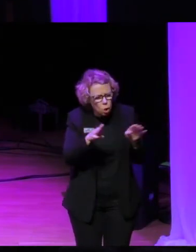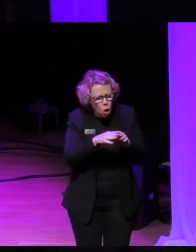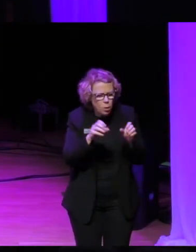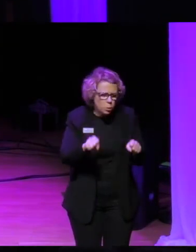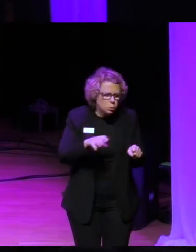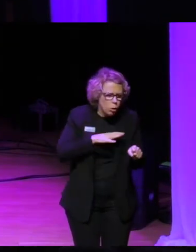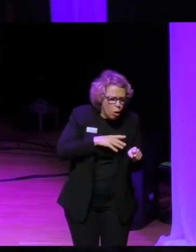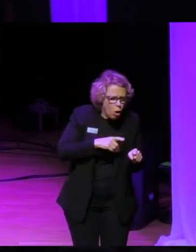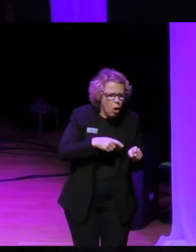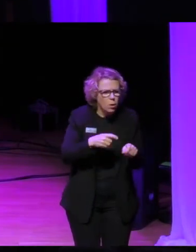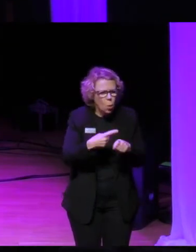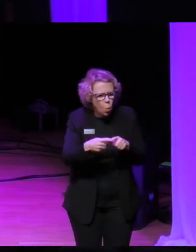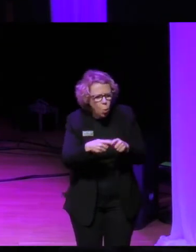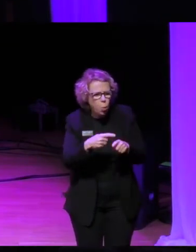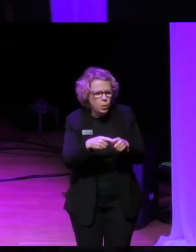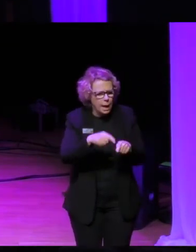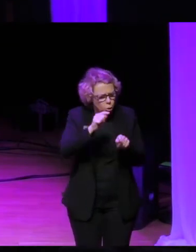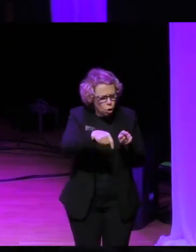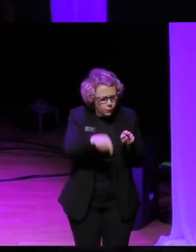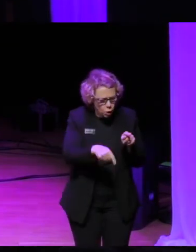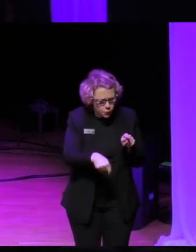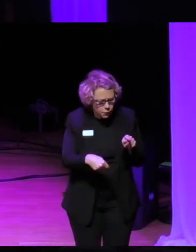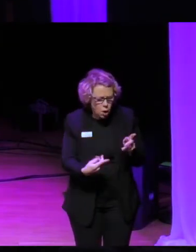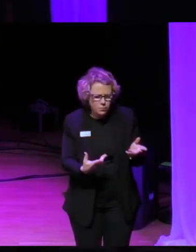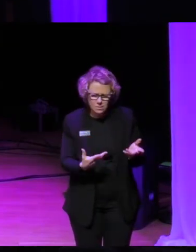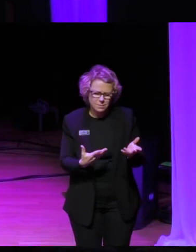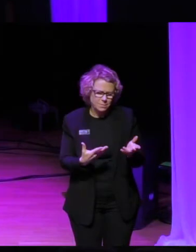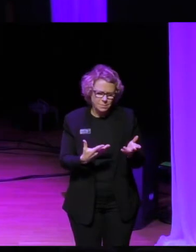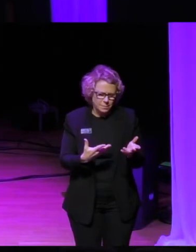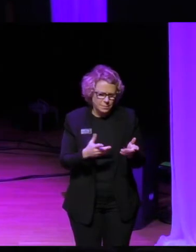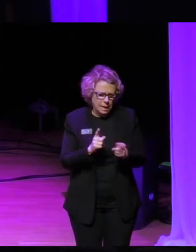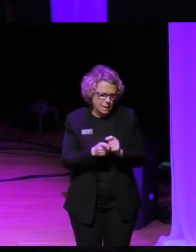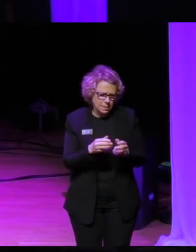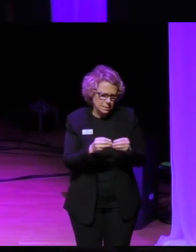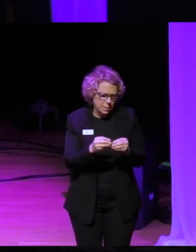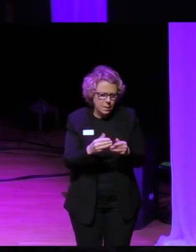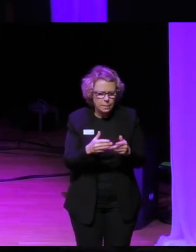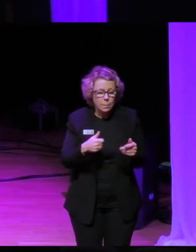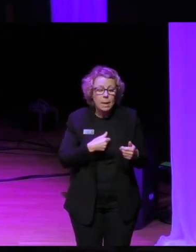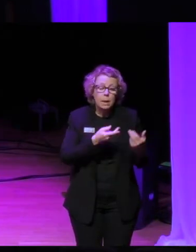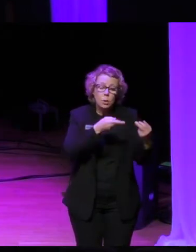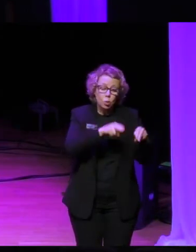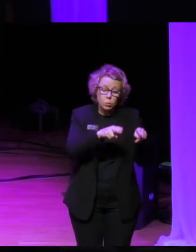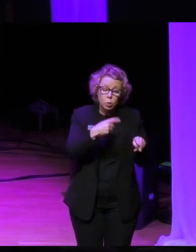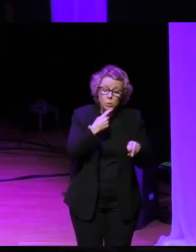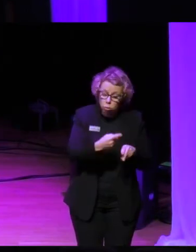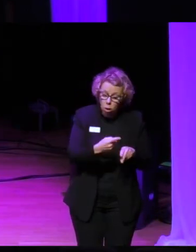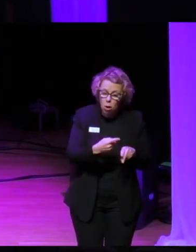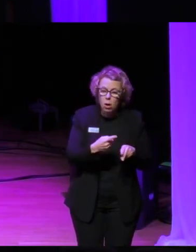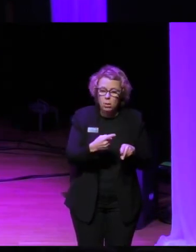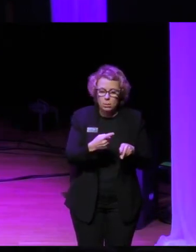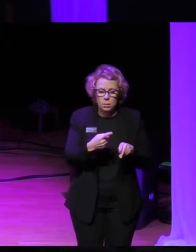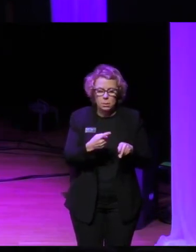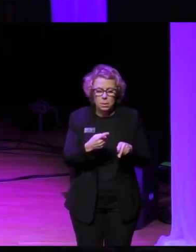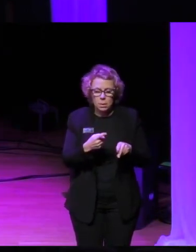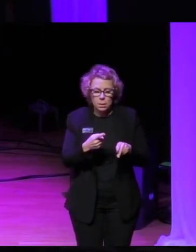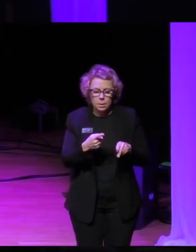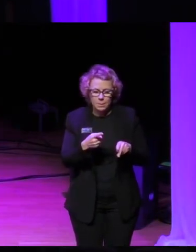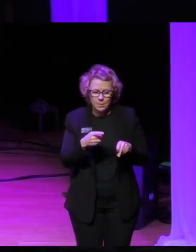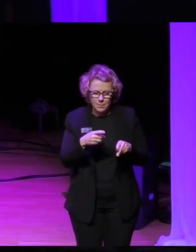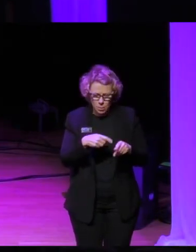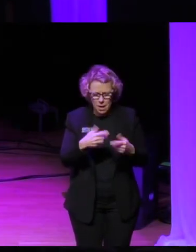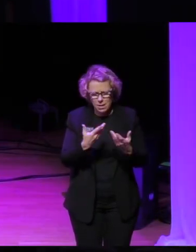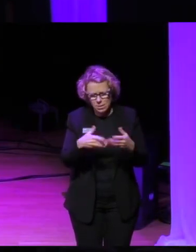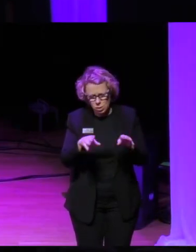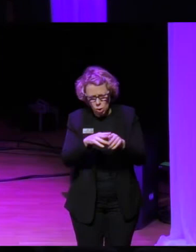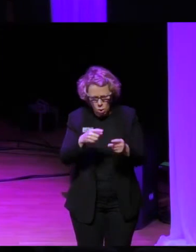are impermissible because they do impose an undue burden. They will force clinics out of business. So it's not